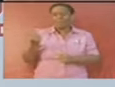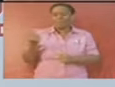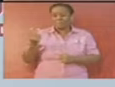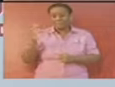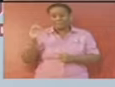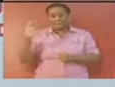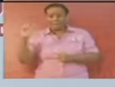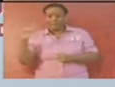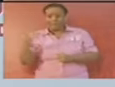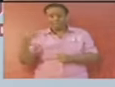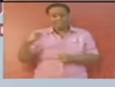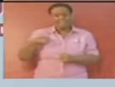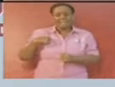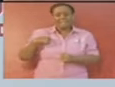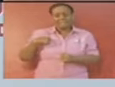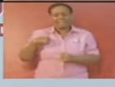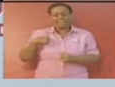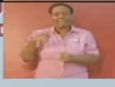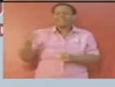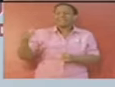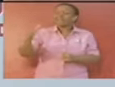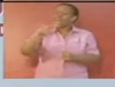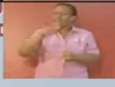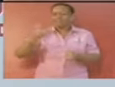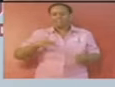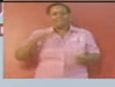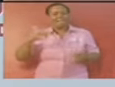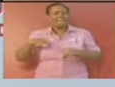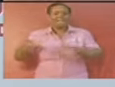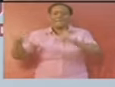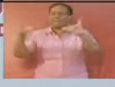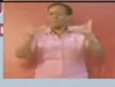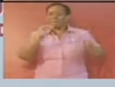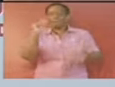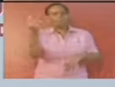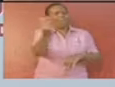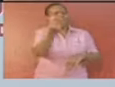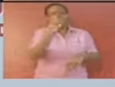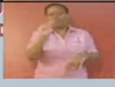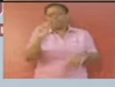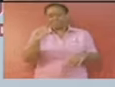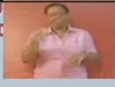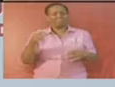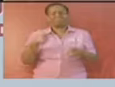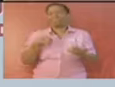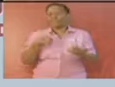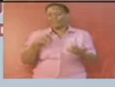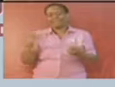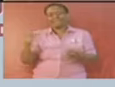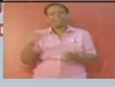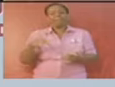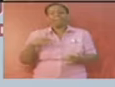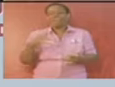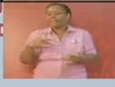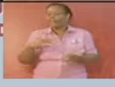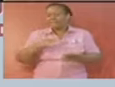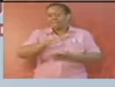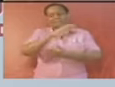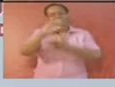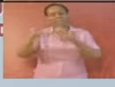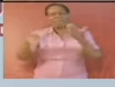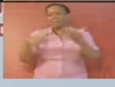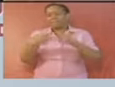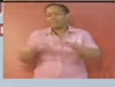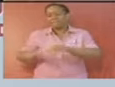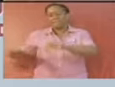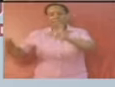mental stress. You are not alone as an individual. We want to have December.